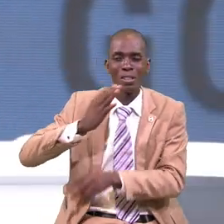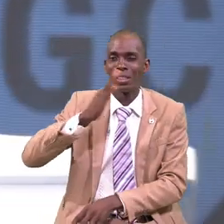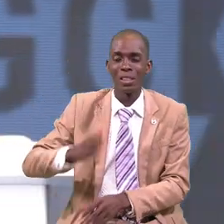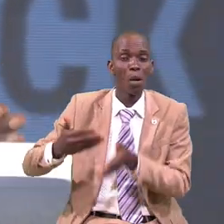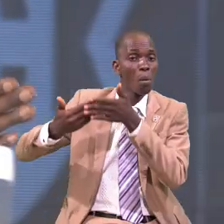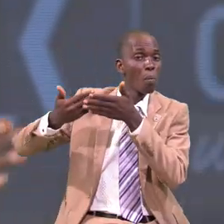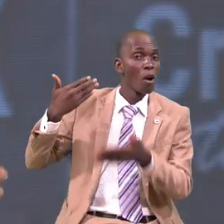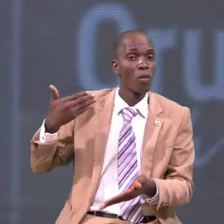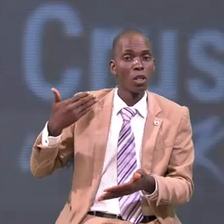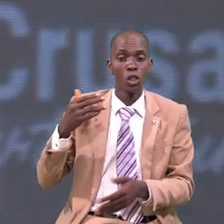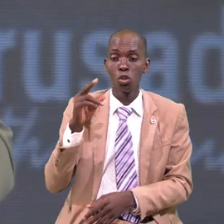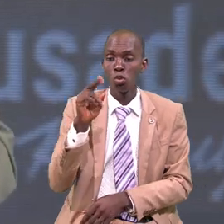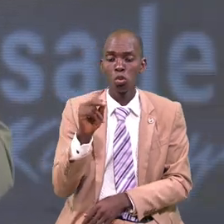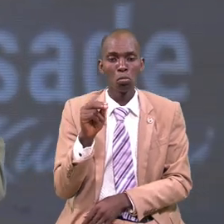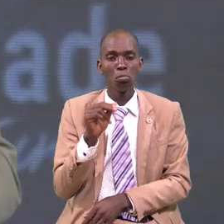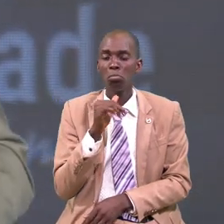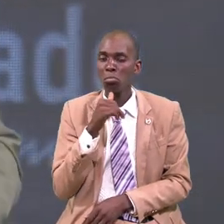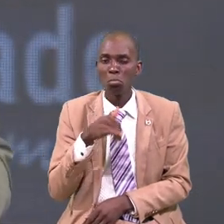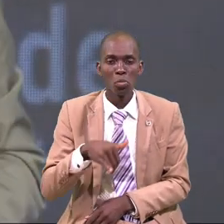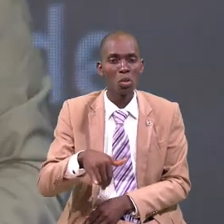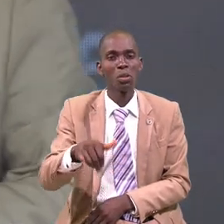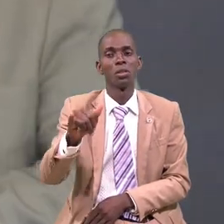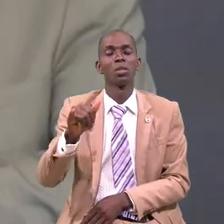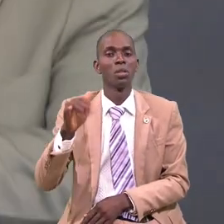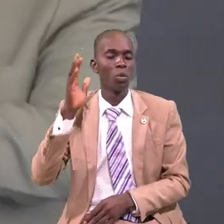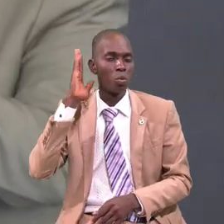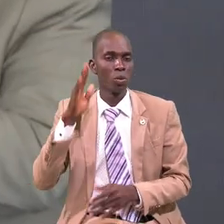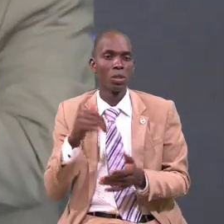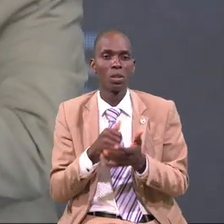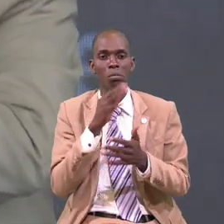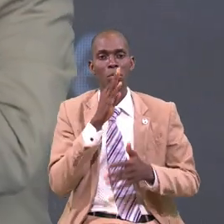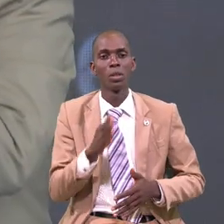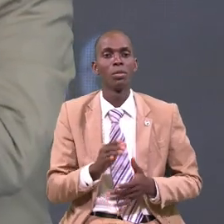No, nor ever shall be.